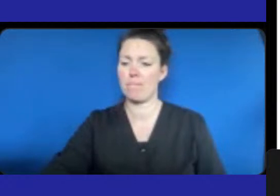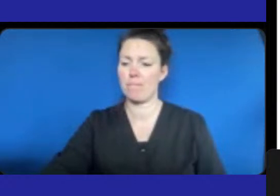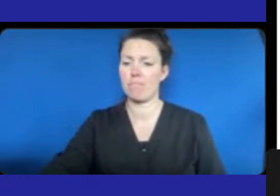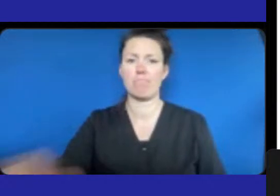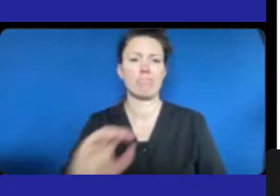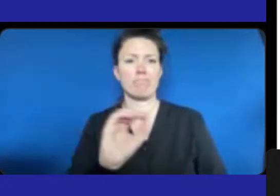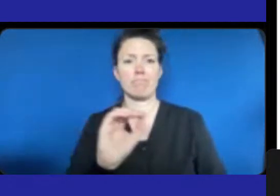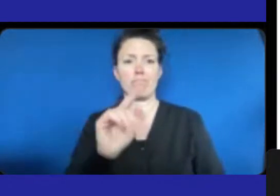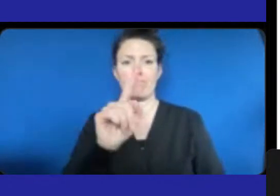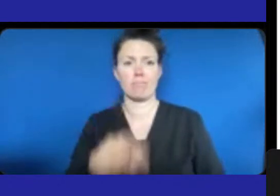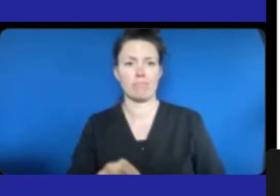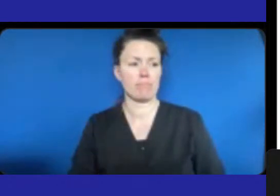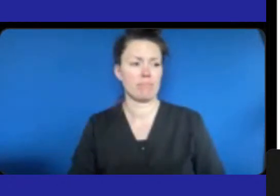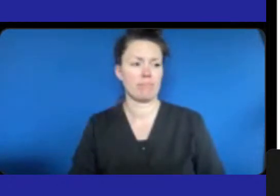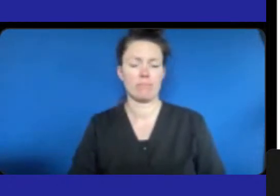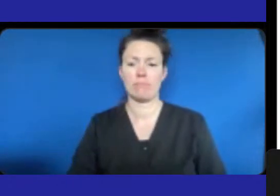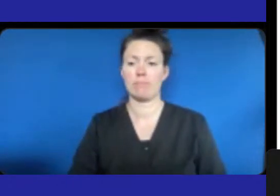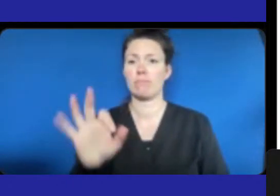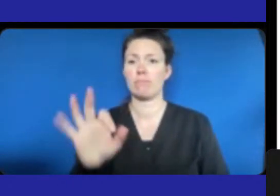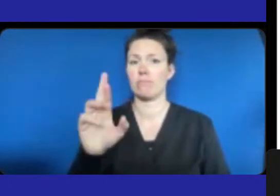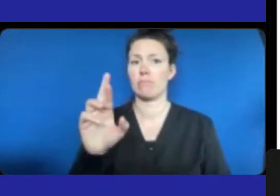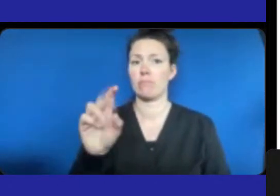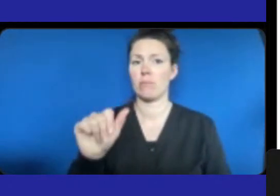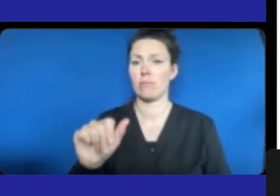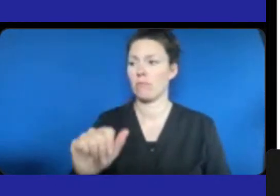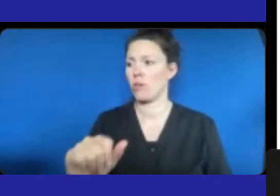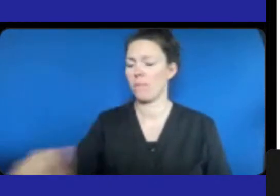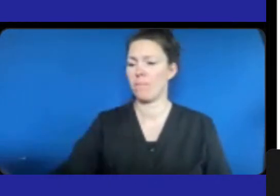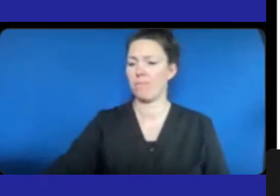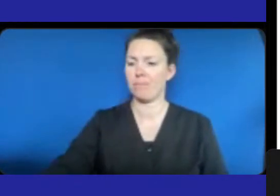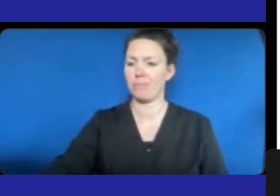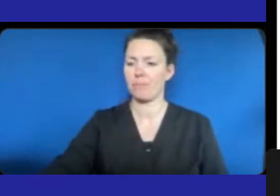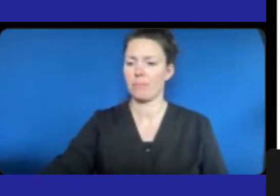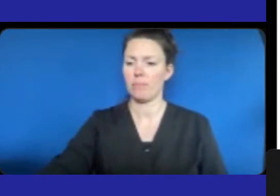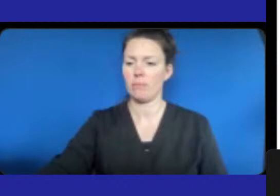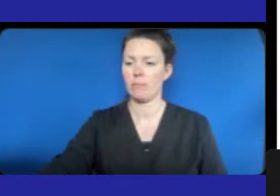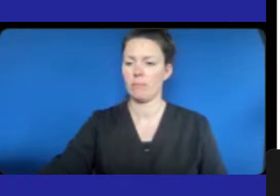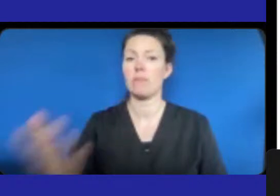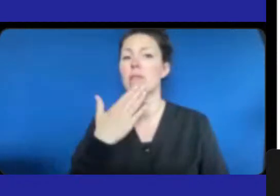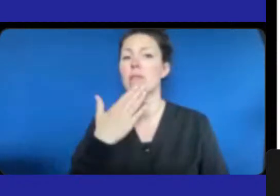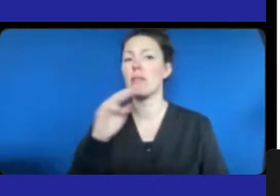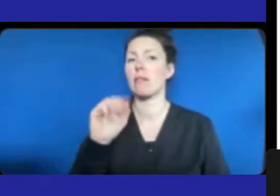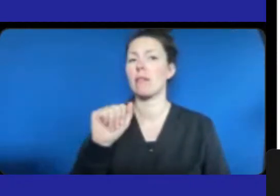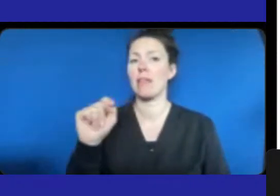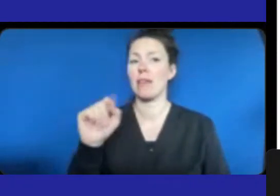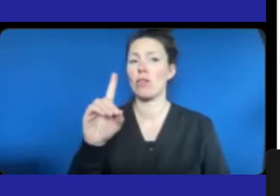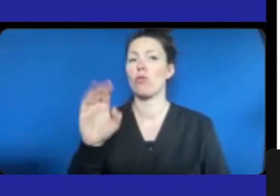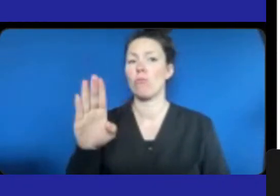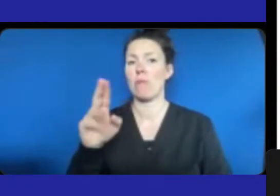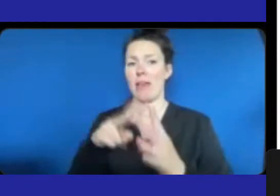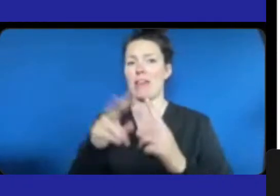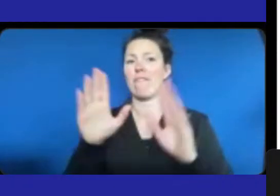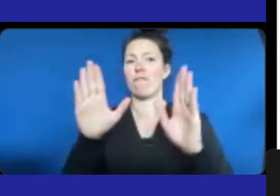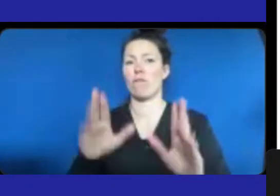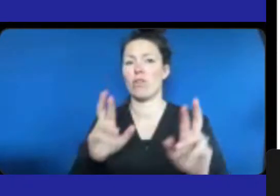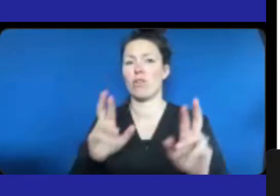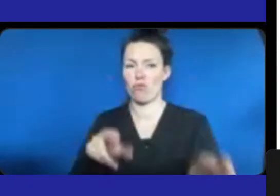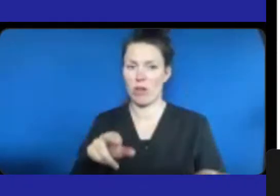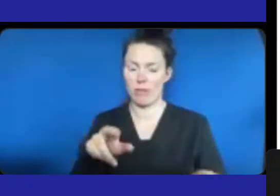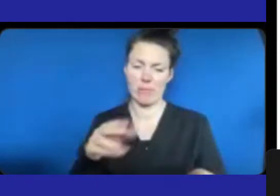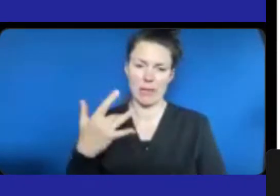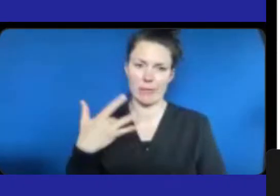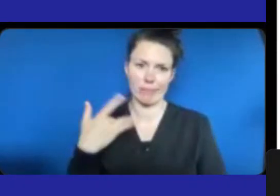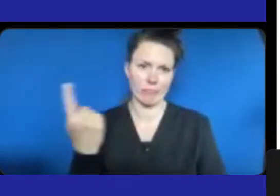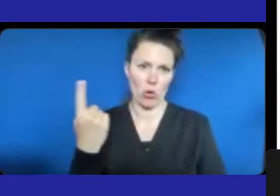No questions, thank you. Thank you. Frida? Thanks. Thank you, Matt and Deb, for a great report, as